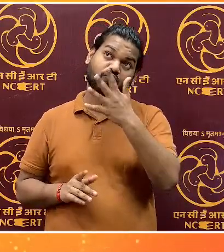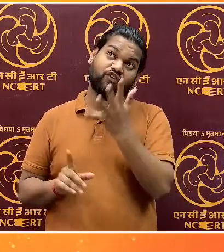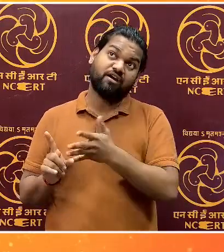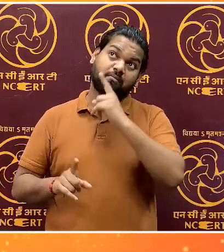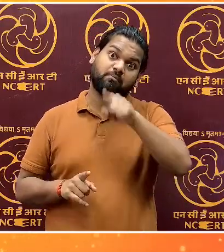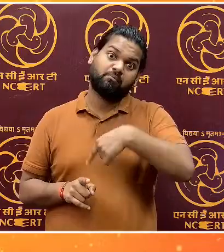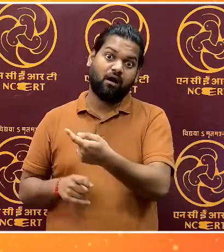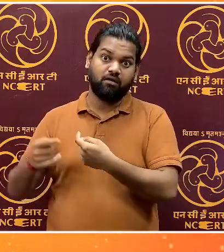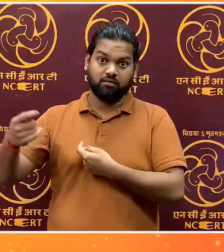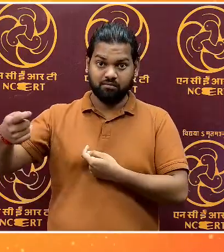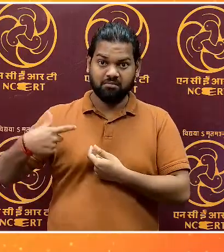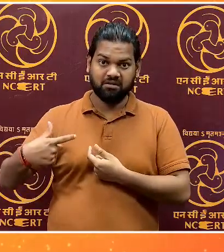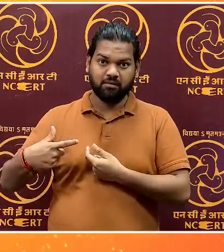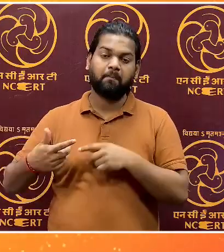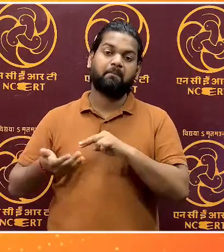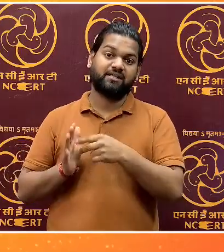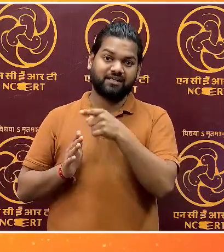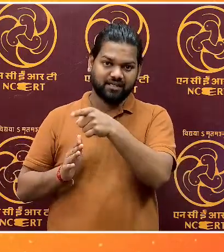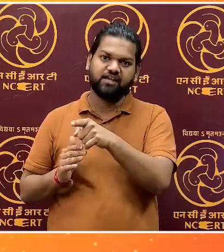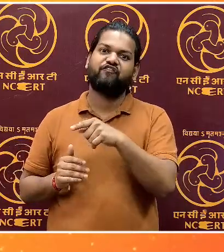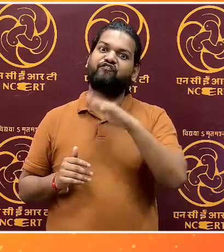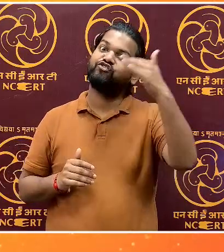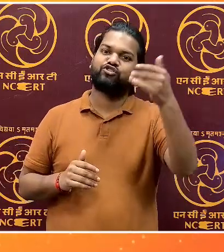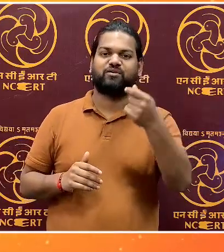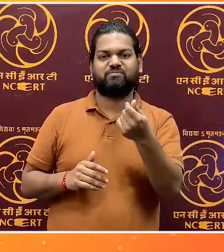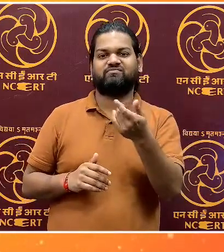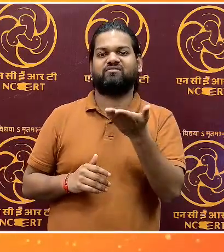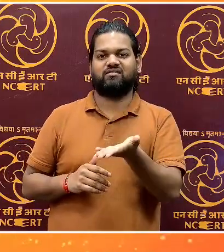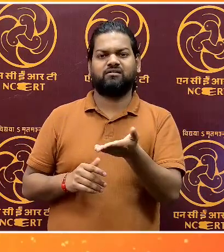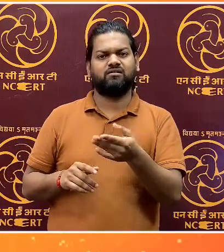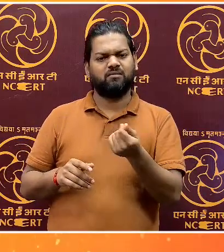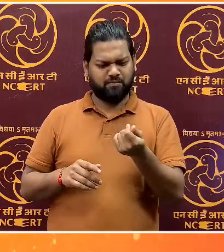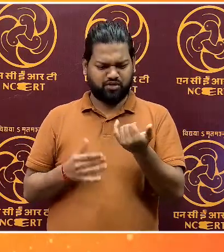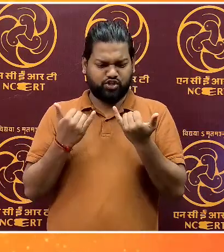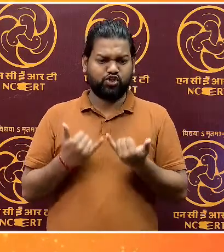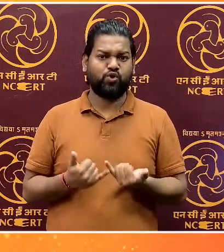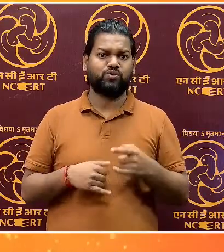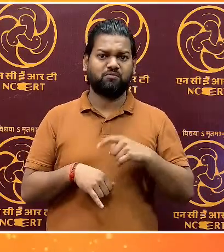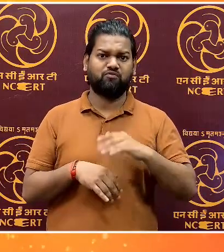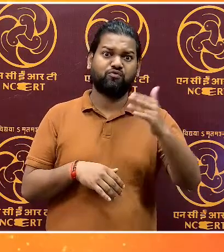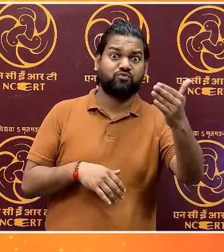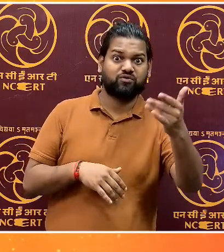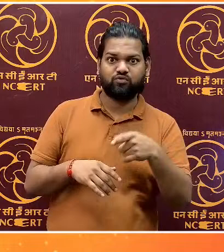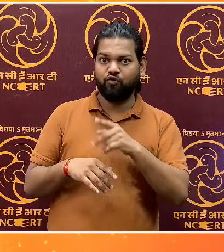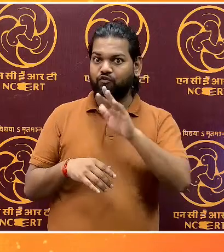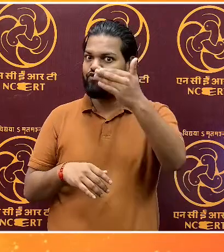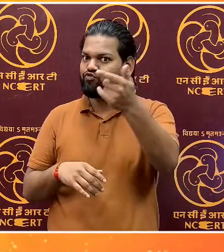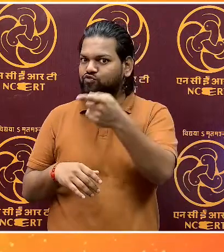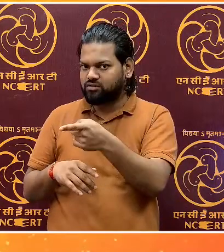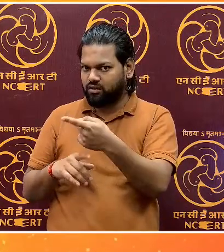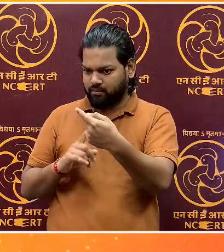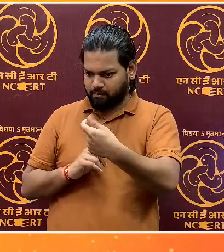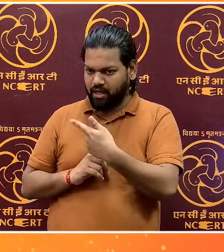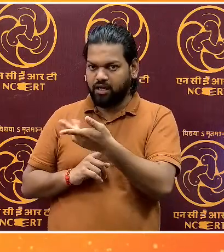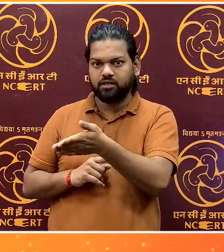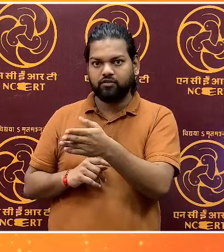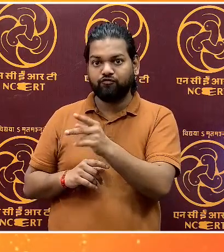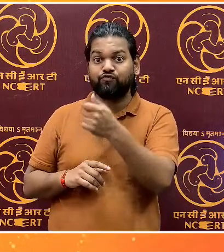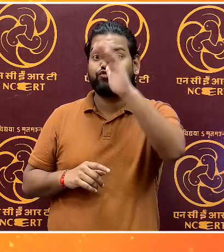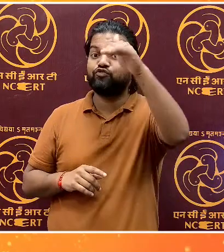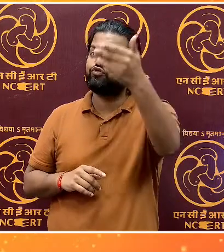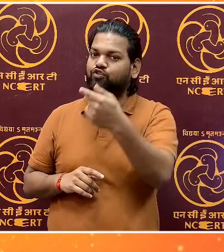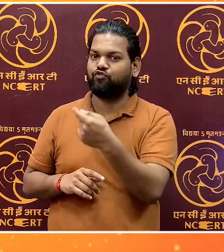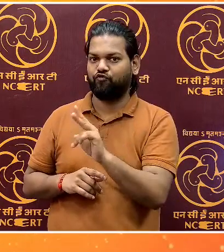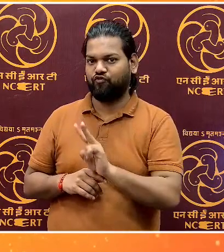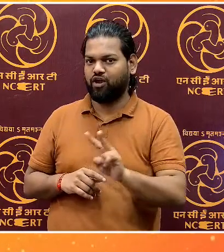5 years, then it's a future money. So the money that you are receiving in the near future is your future money or future value,